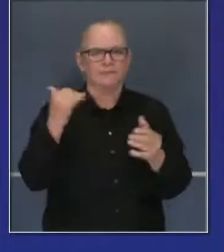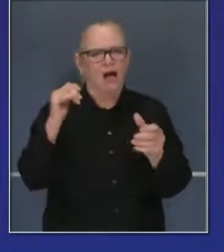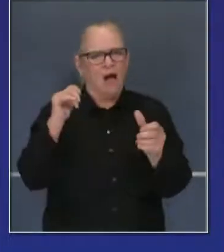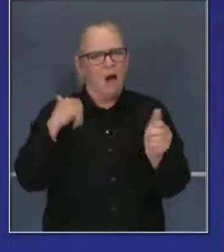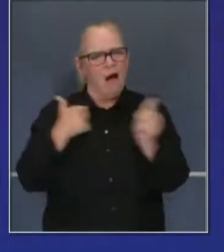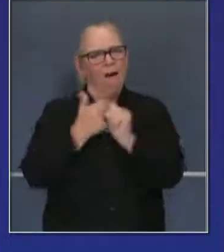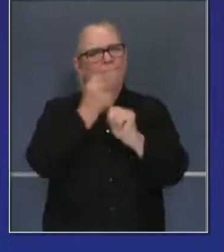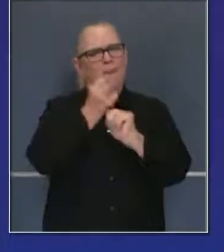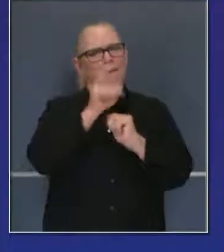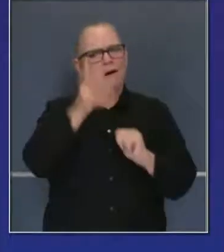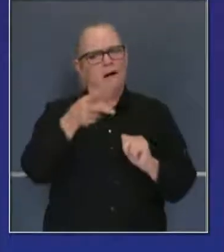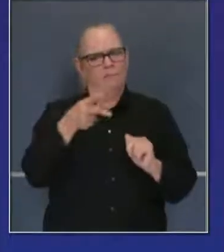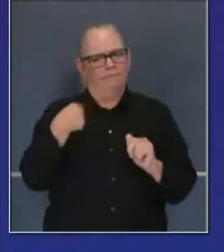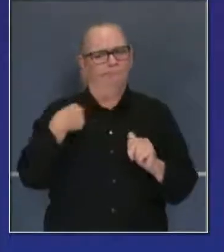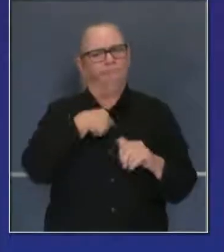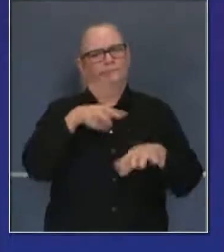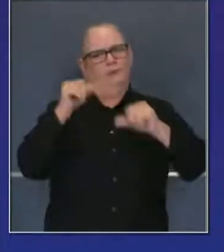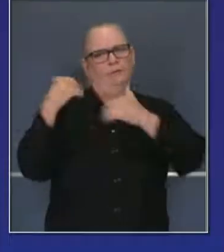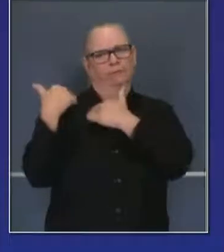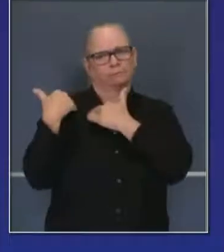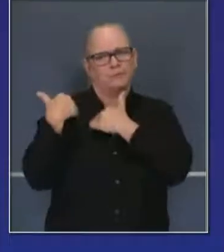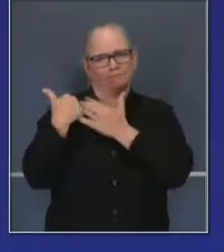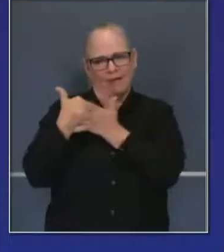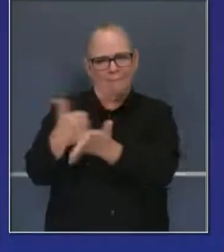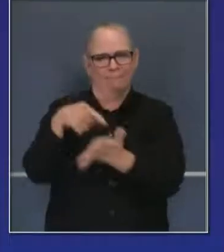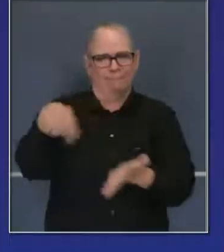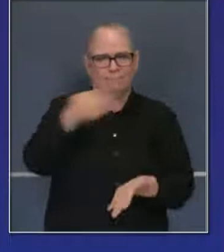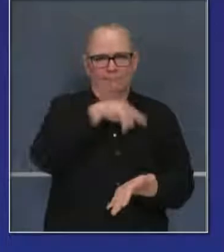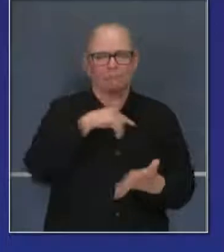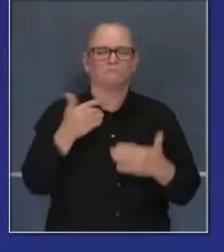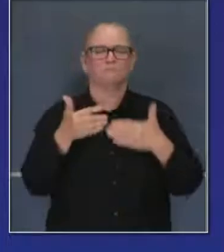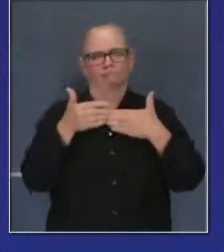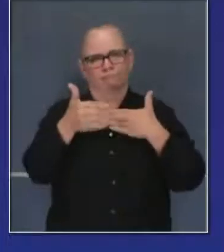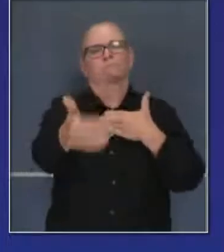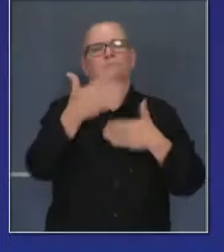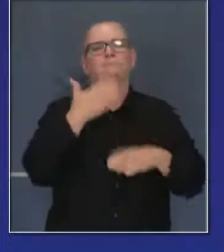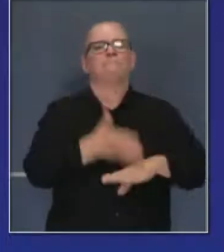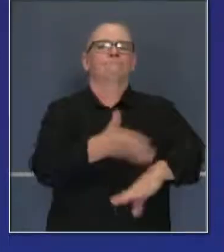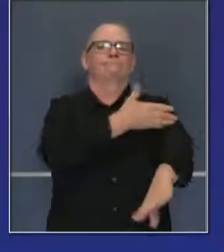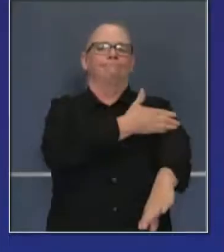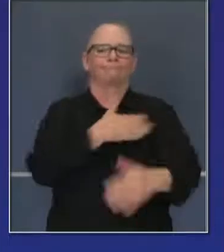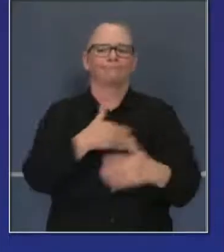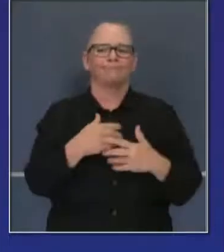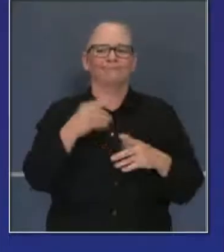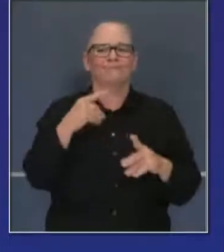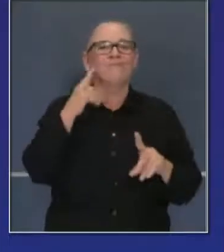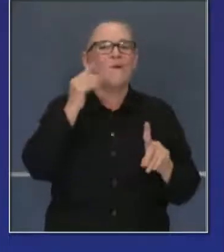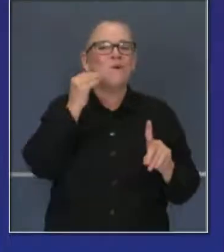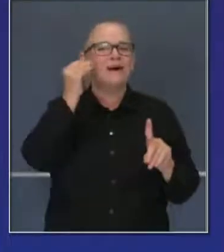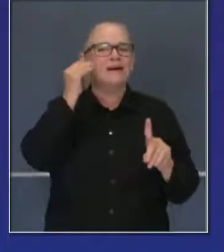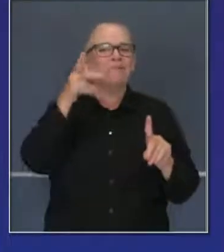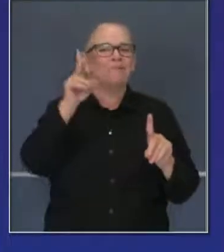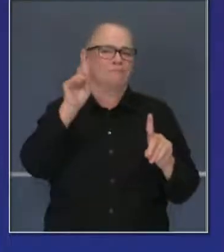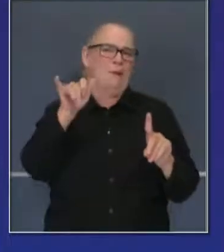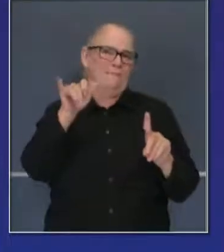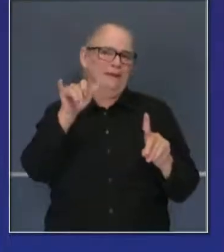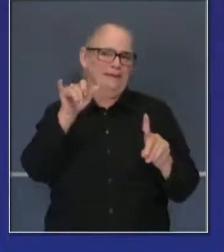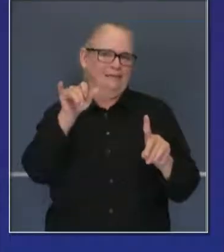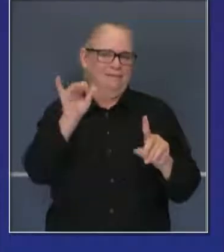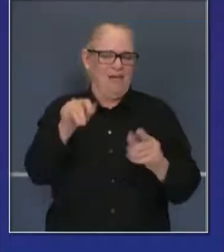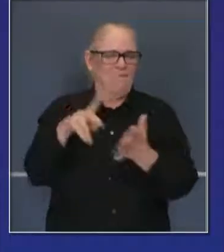take responsibility and move forward deliberatively. And this Project Home Key, we think, is one of the more